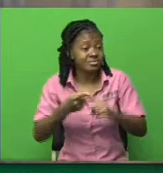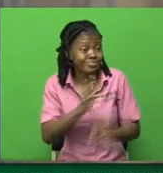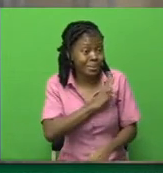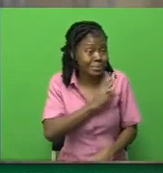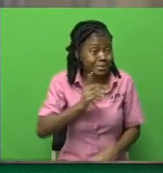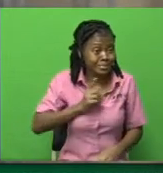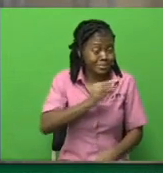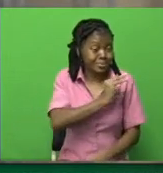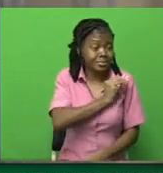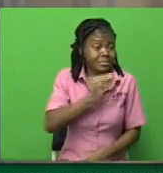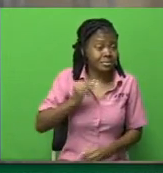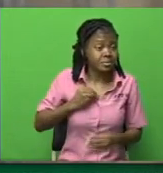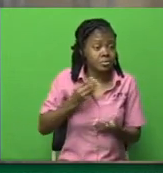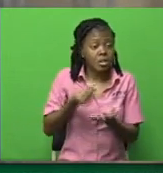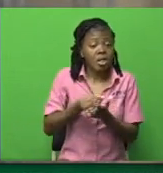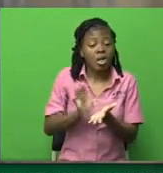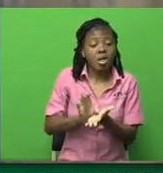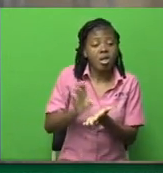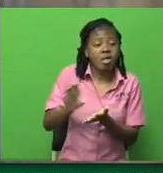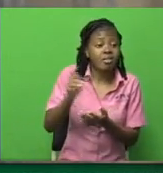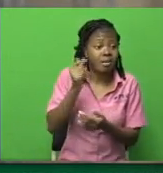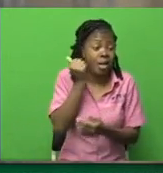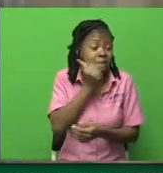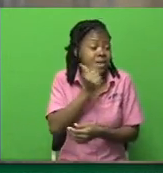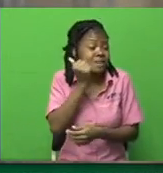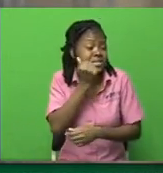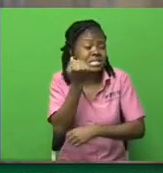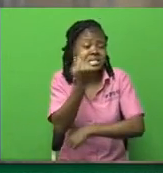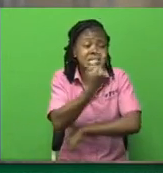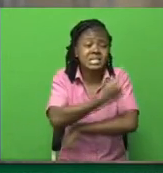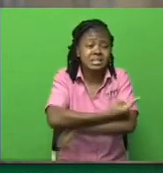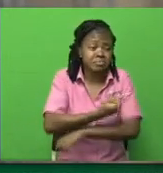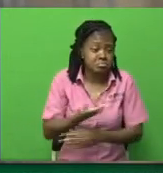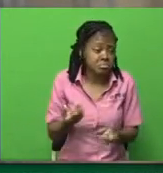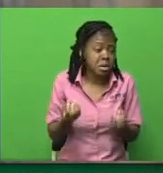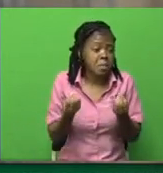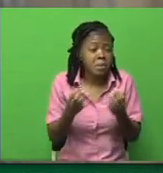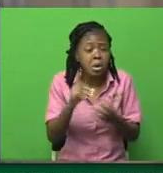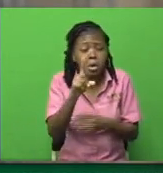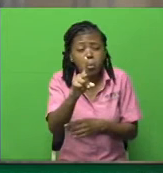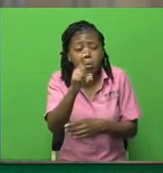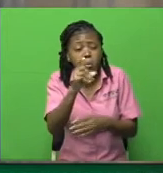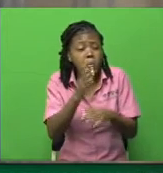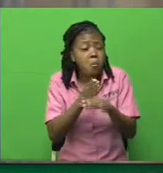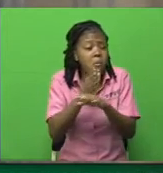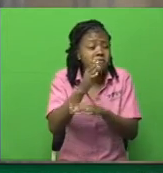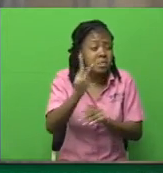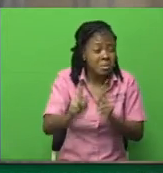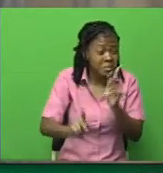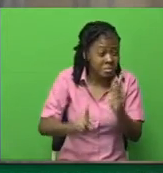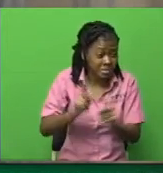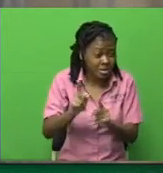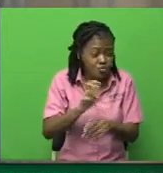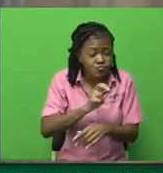hundreds of thousands of citizens traveled in the northbound lane of the Uriah Butler Highway